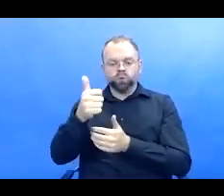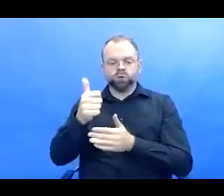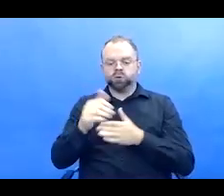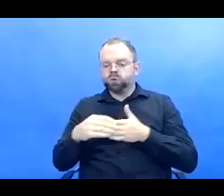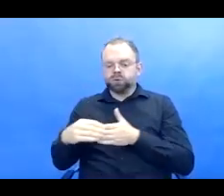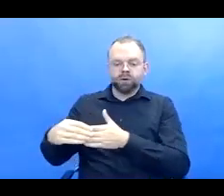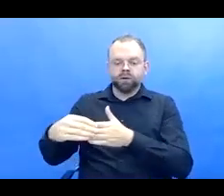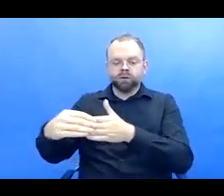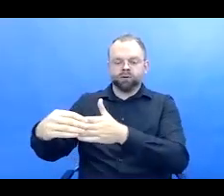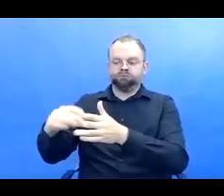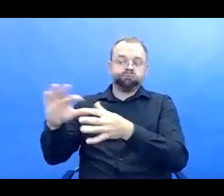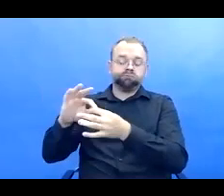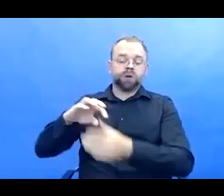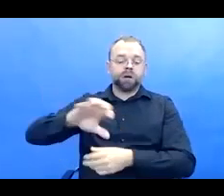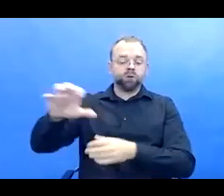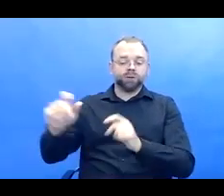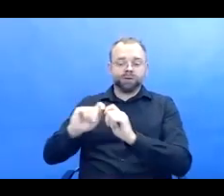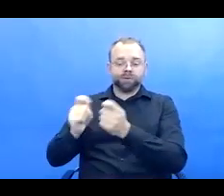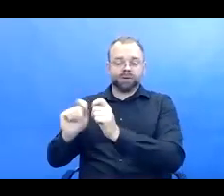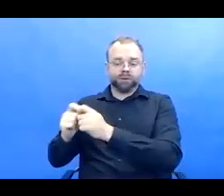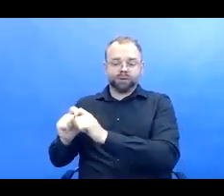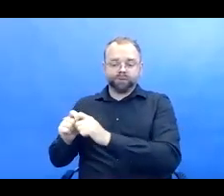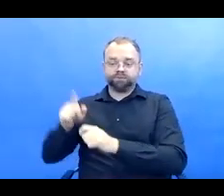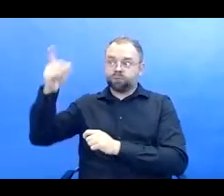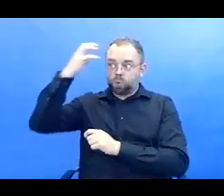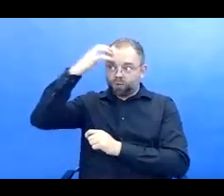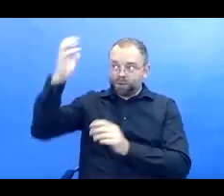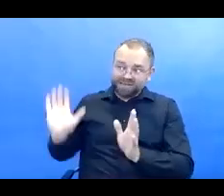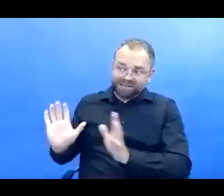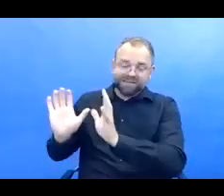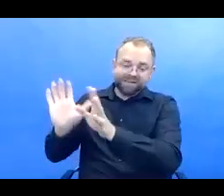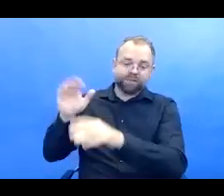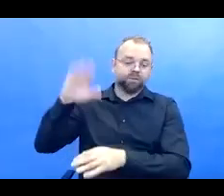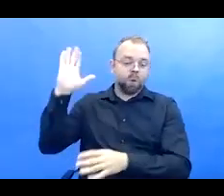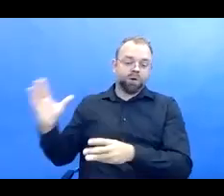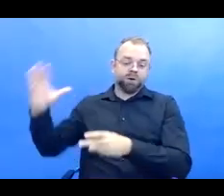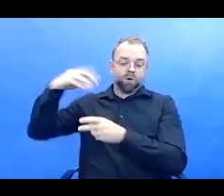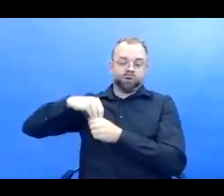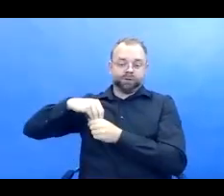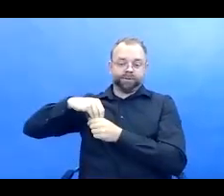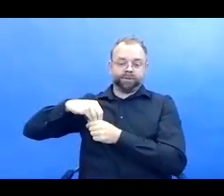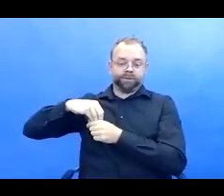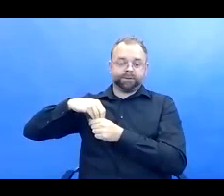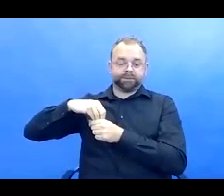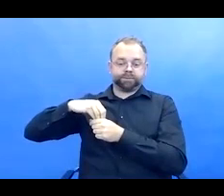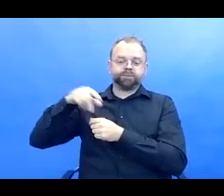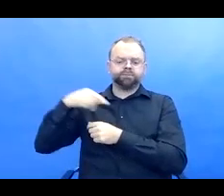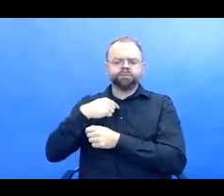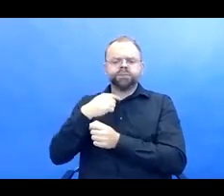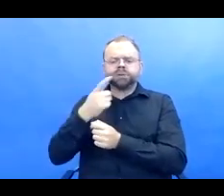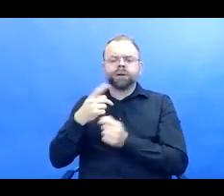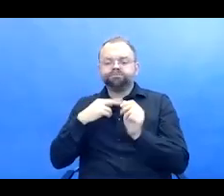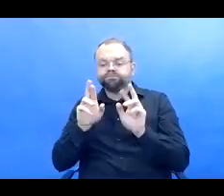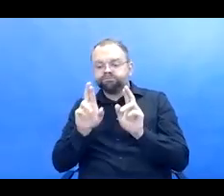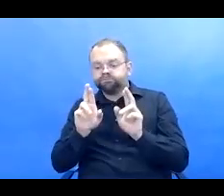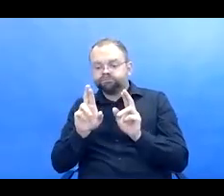and partnership, but also for us it is making sure that we are making effective use of our resources for the coming 3 to 5 years, where